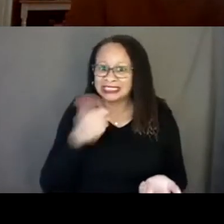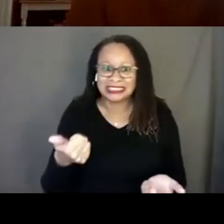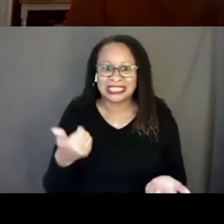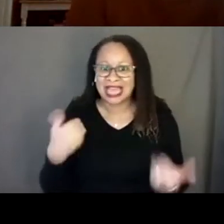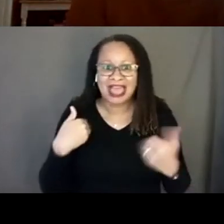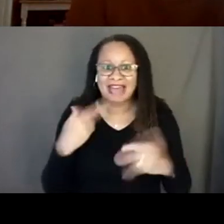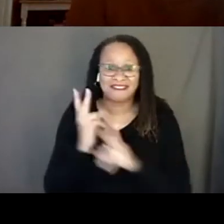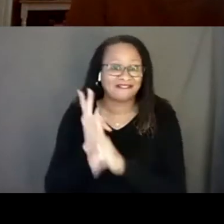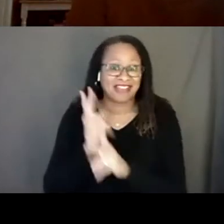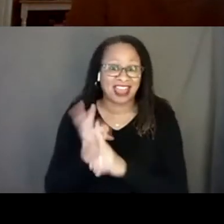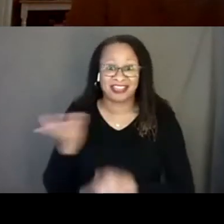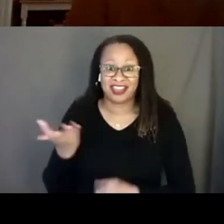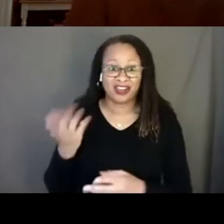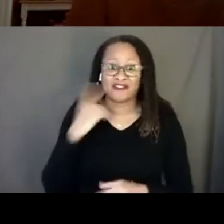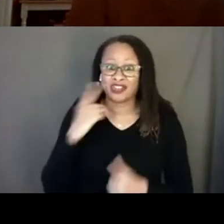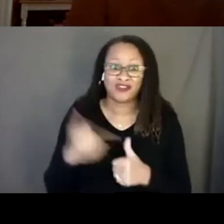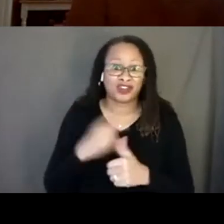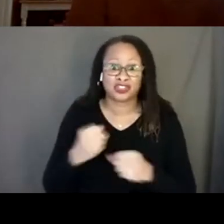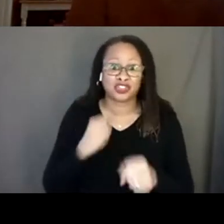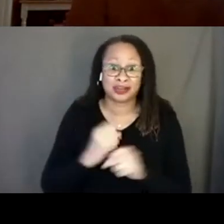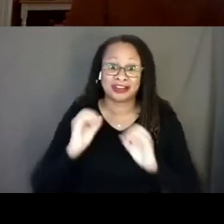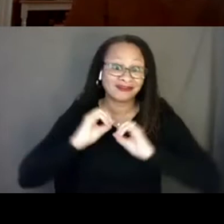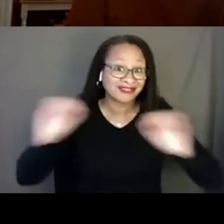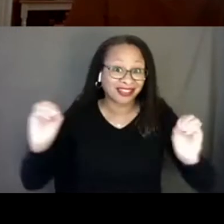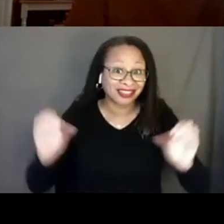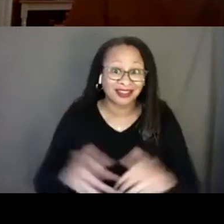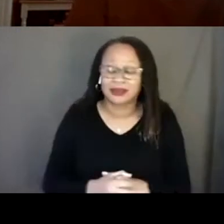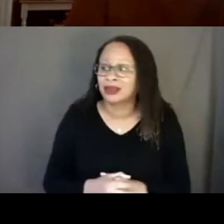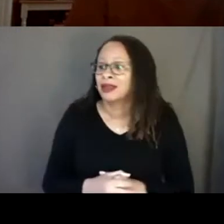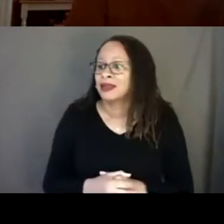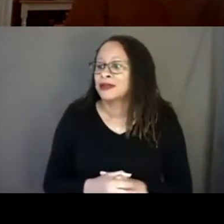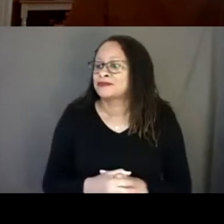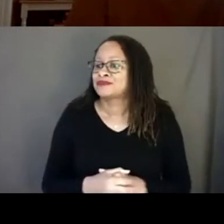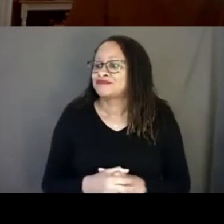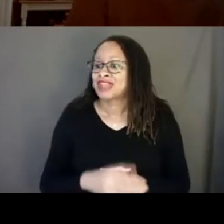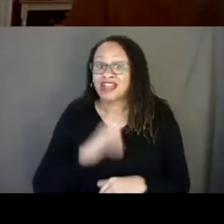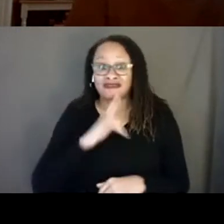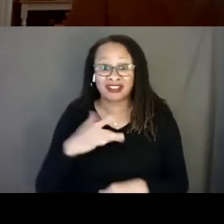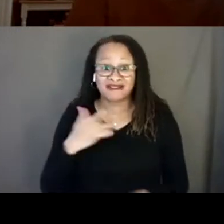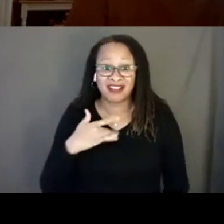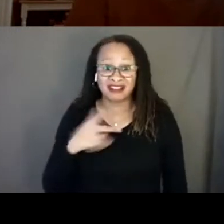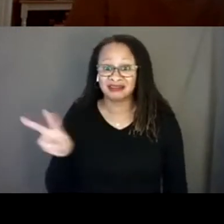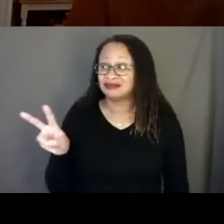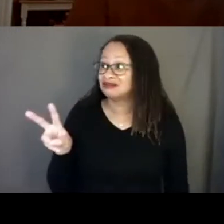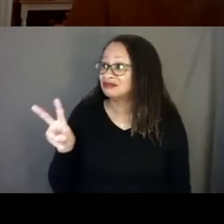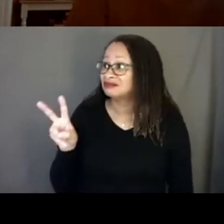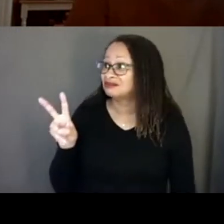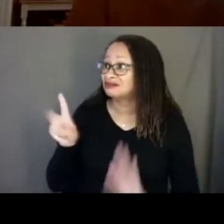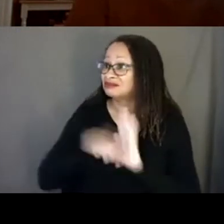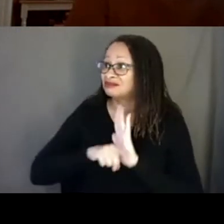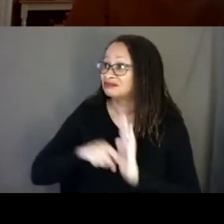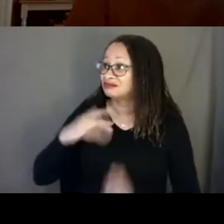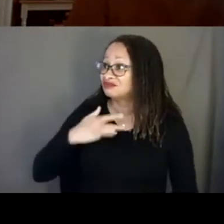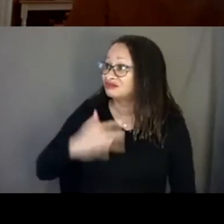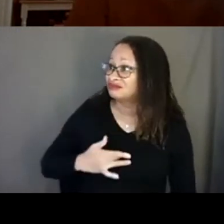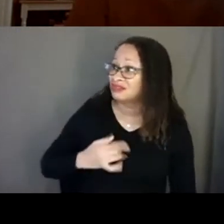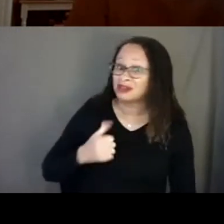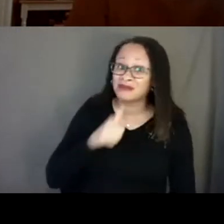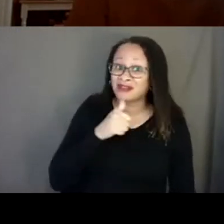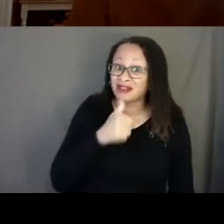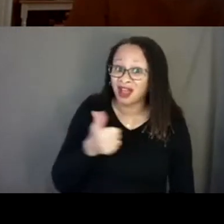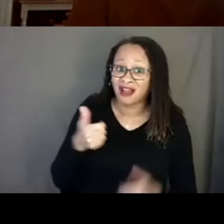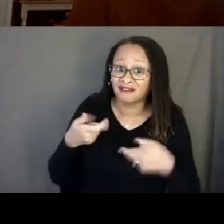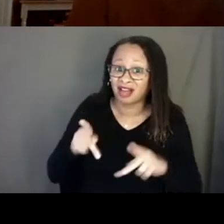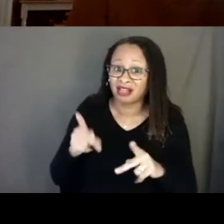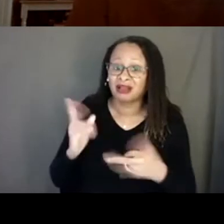there with me for the first year. And I really felt like I was at a huge disadvantage